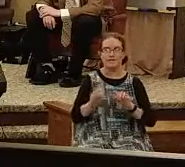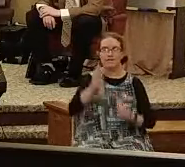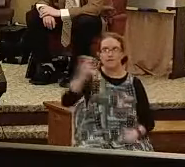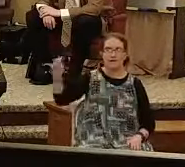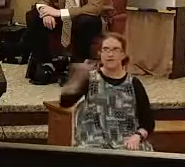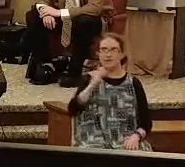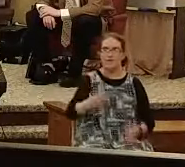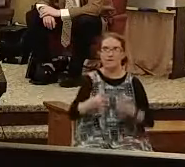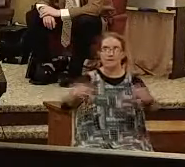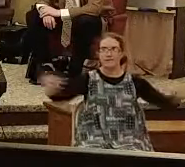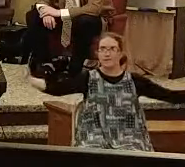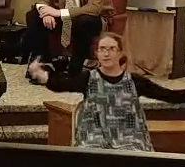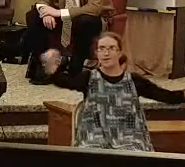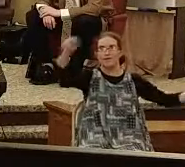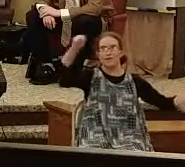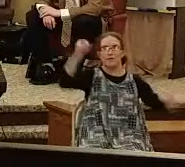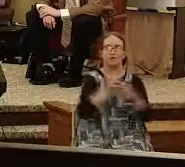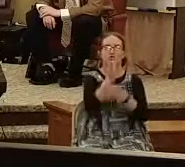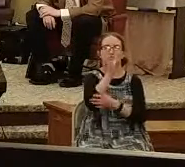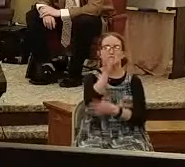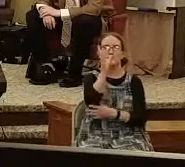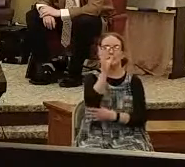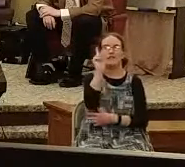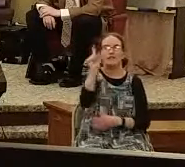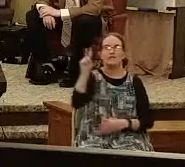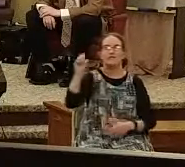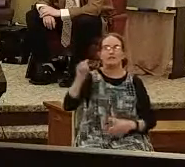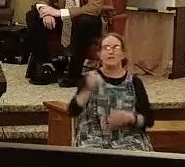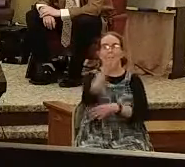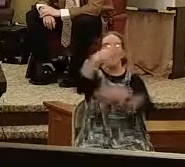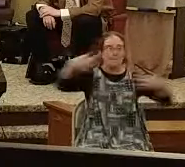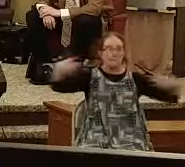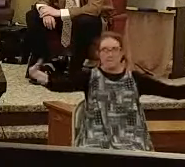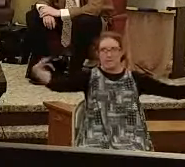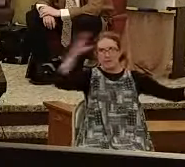huge pine trees, 120-foot tall, big boys.